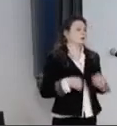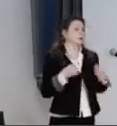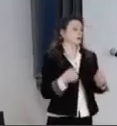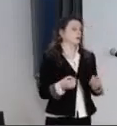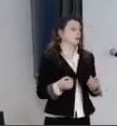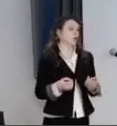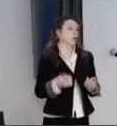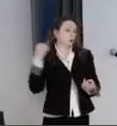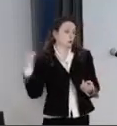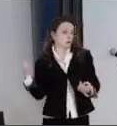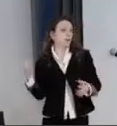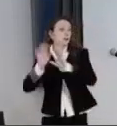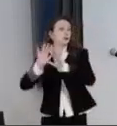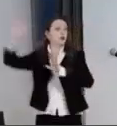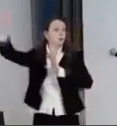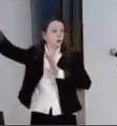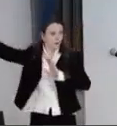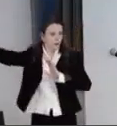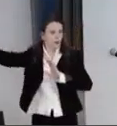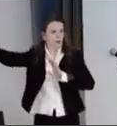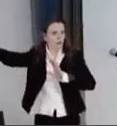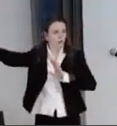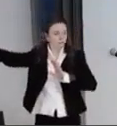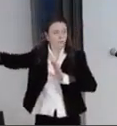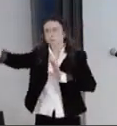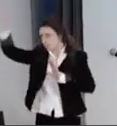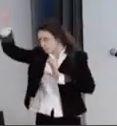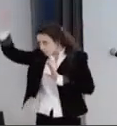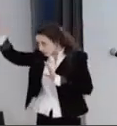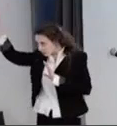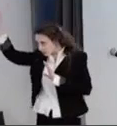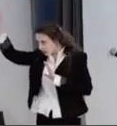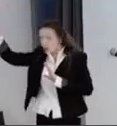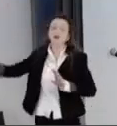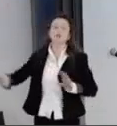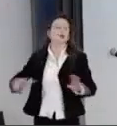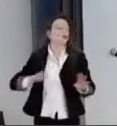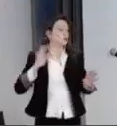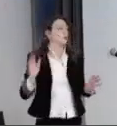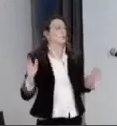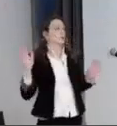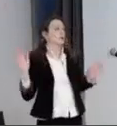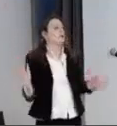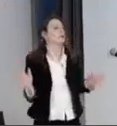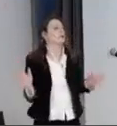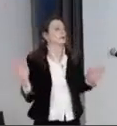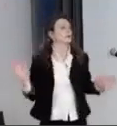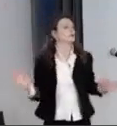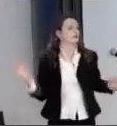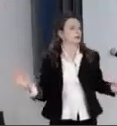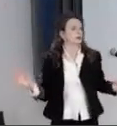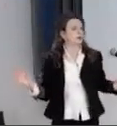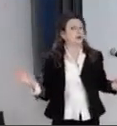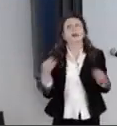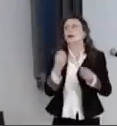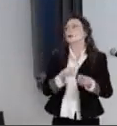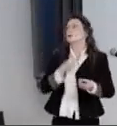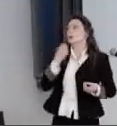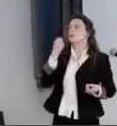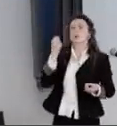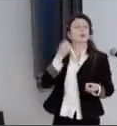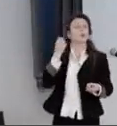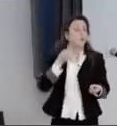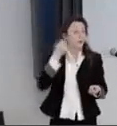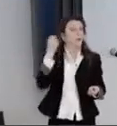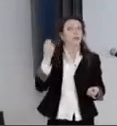a case of aesthetic omission, if you care about that kind of thing in the context of properly aesthetically appreciating nature. And I